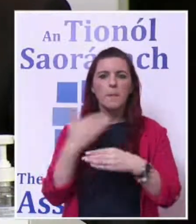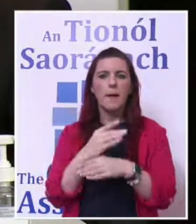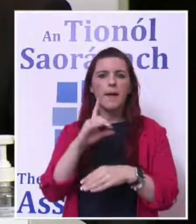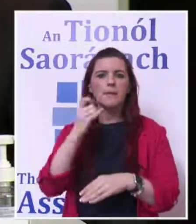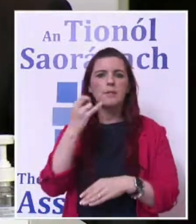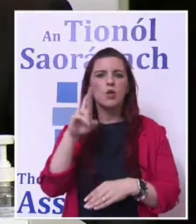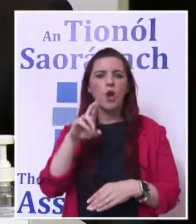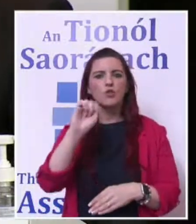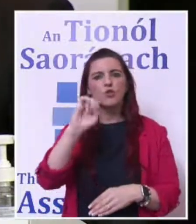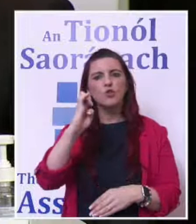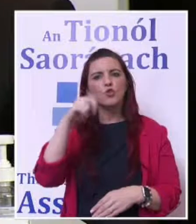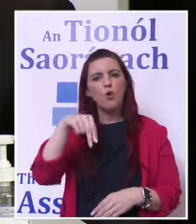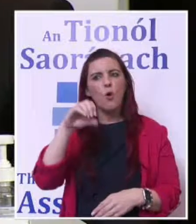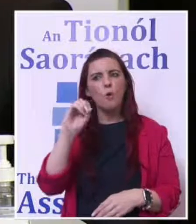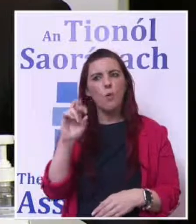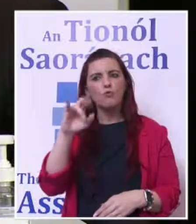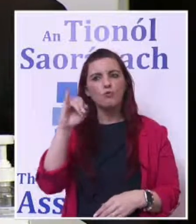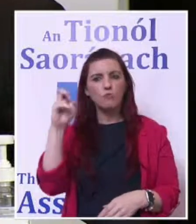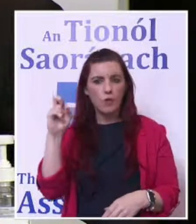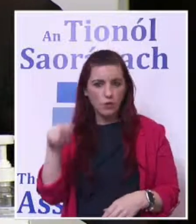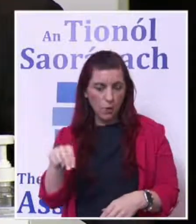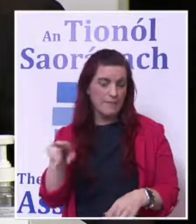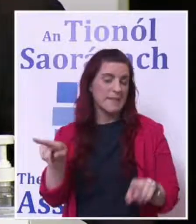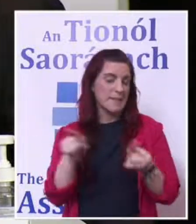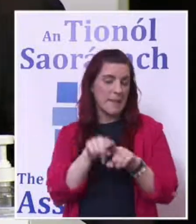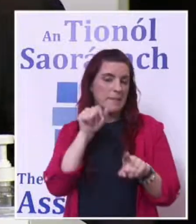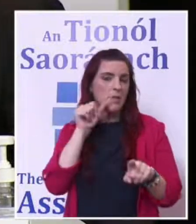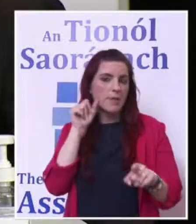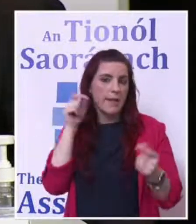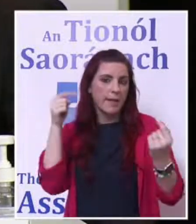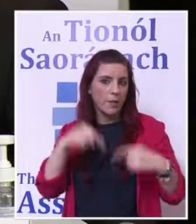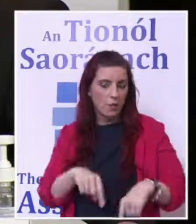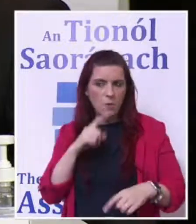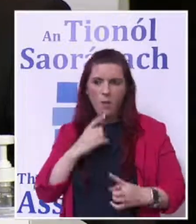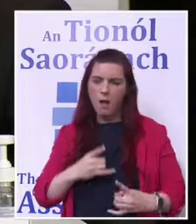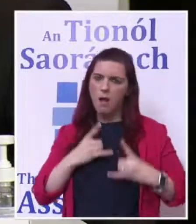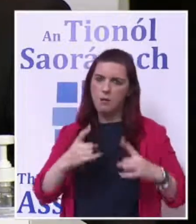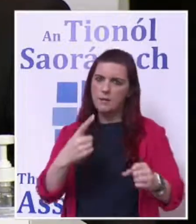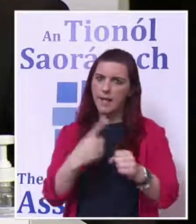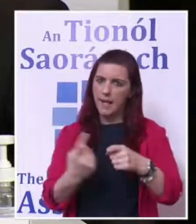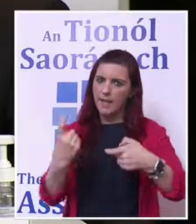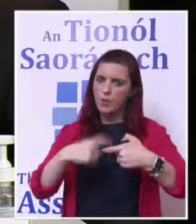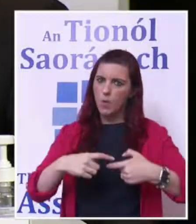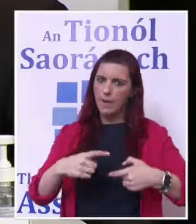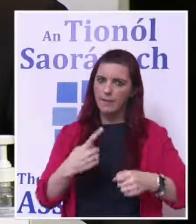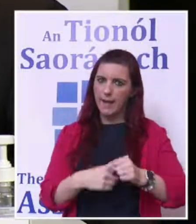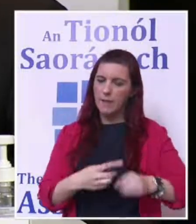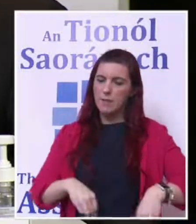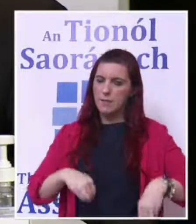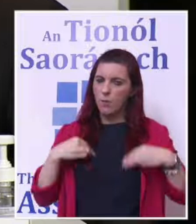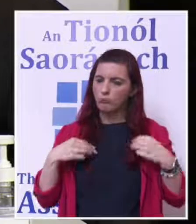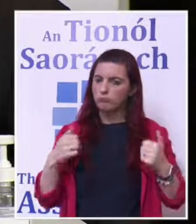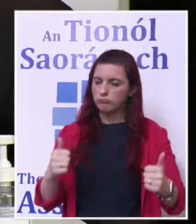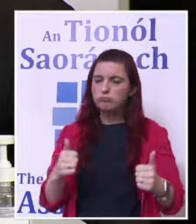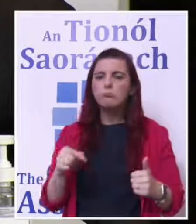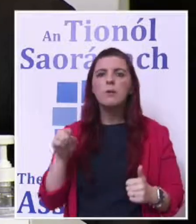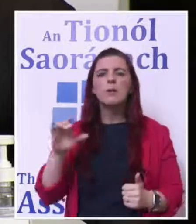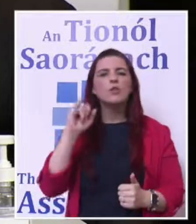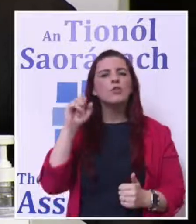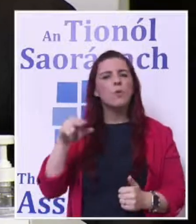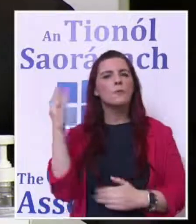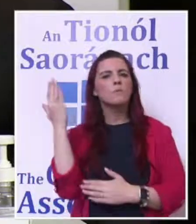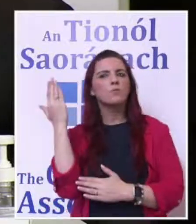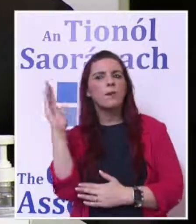Sean O'Riordan, who we had with us yesterday, and very honoured to have Sean with us again this morning. Sean's